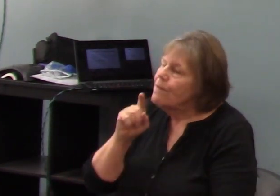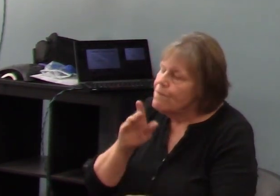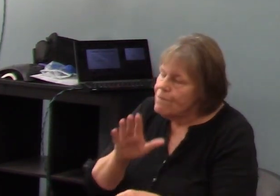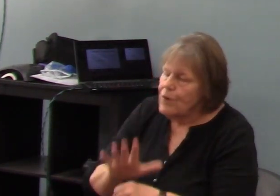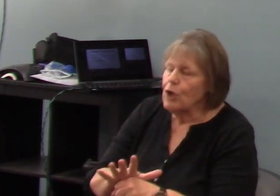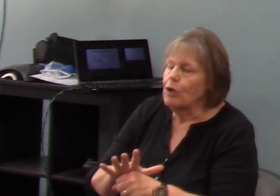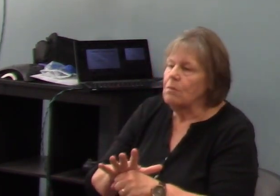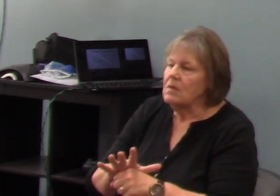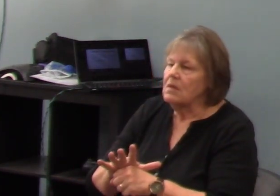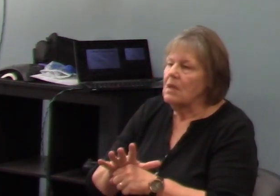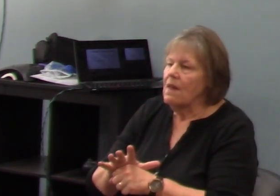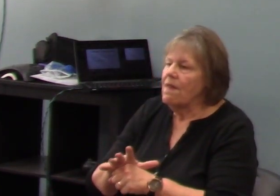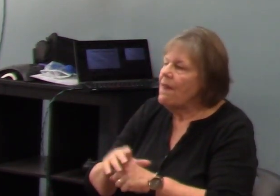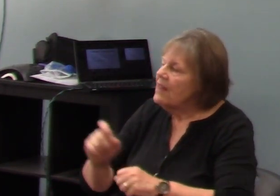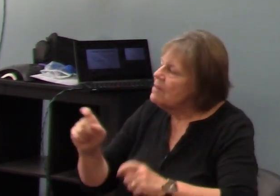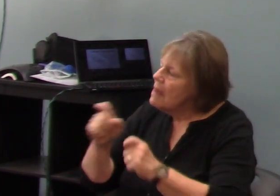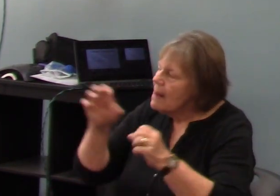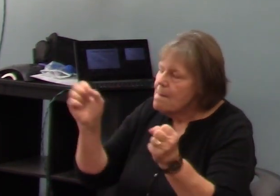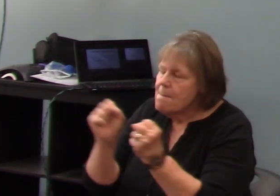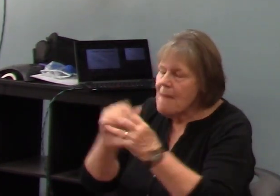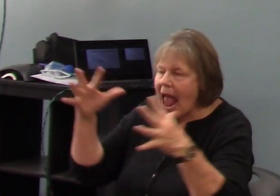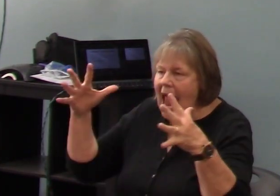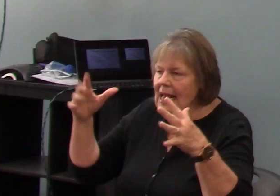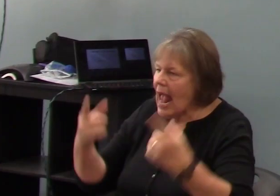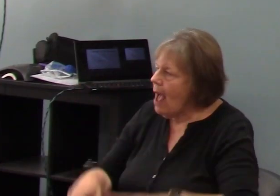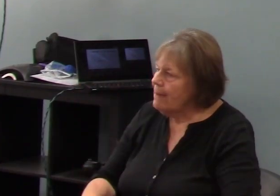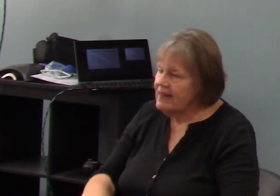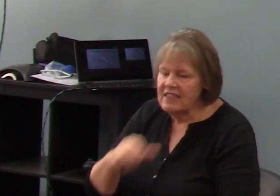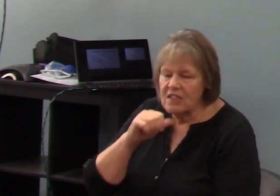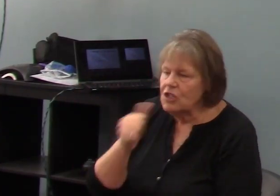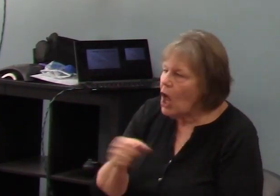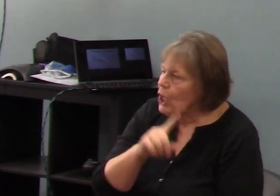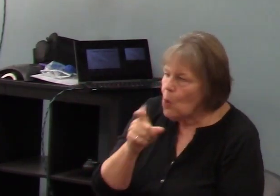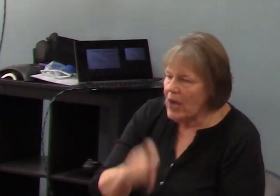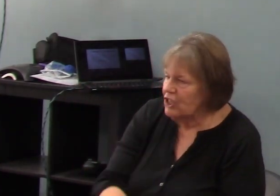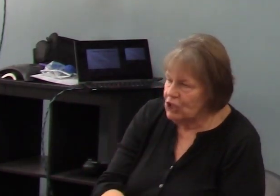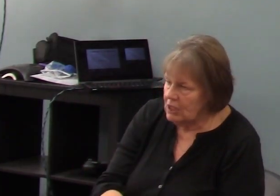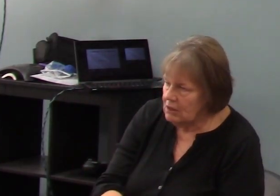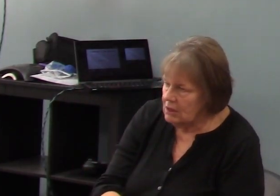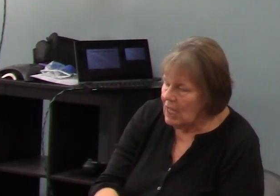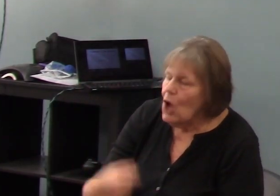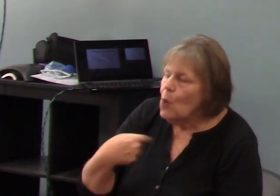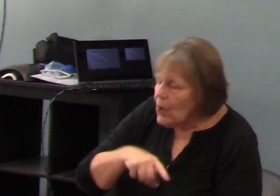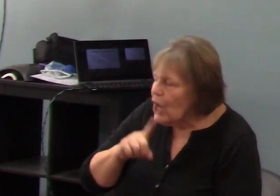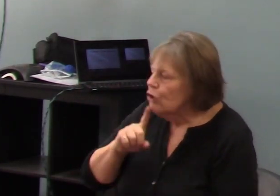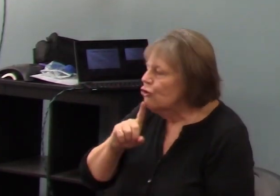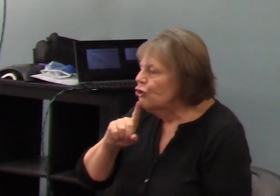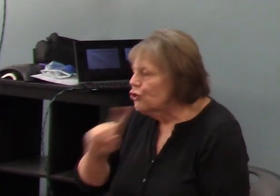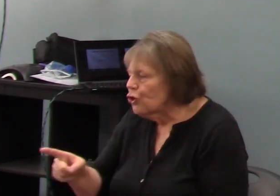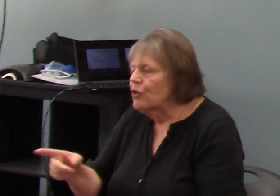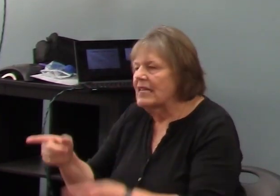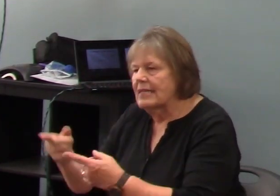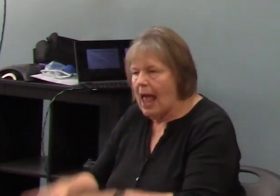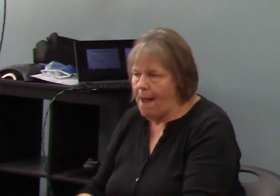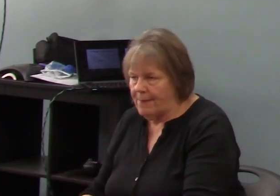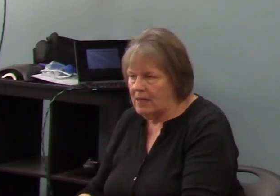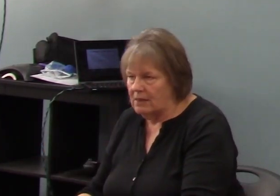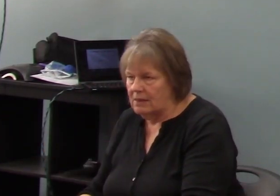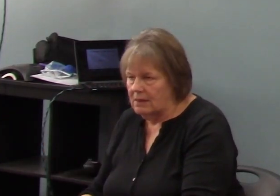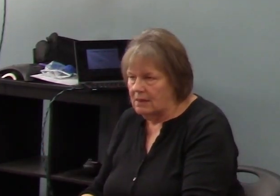absolutely convinced that this happened. This isn't a question. We are far more certain that the Big Bang happened than something like evolution is